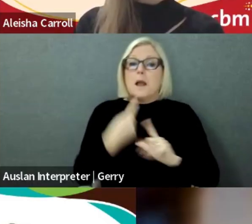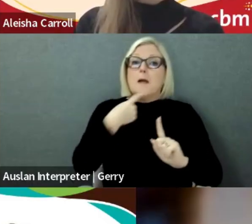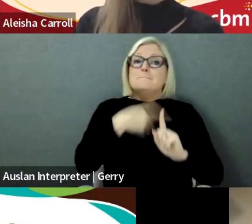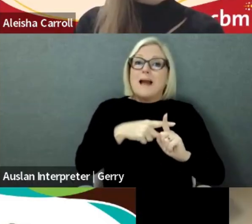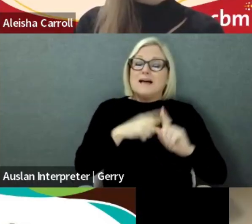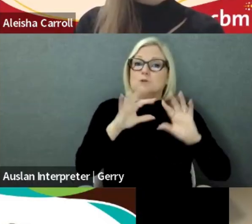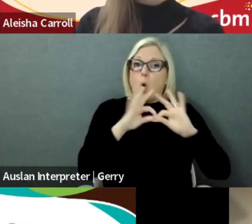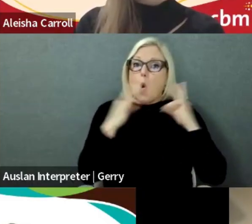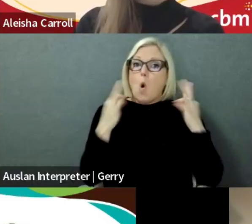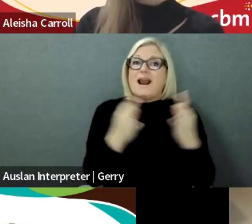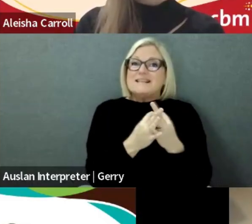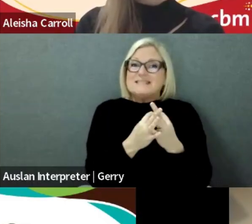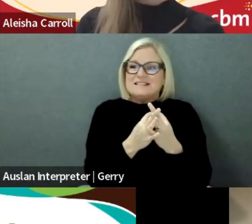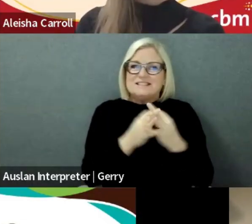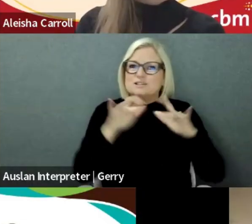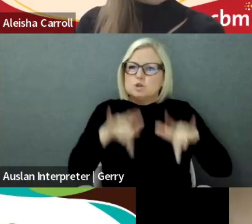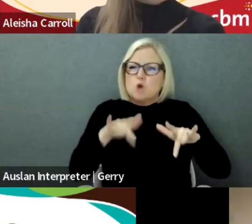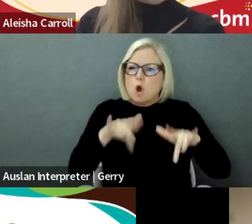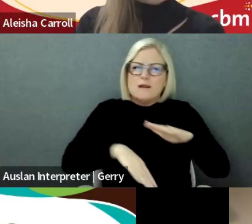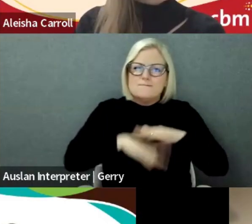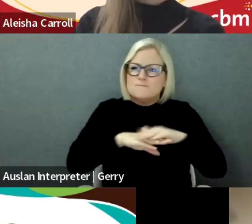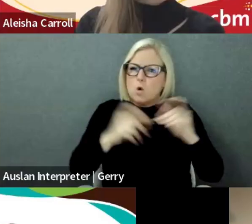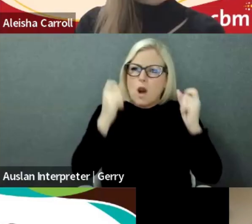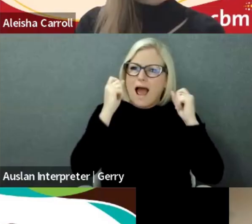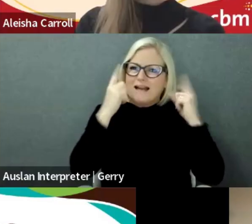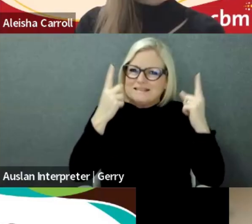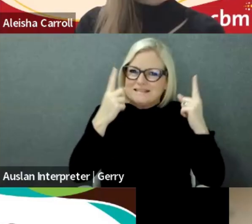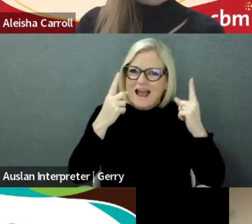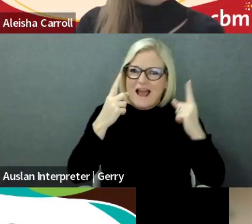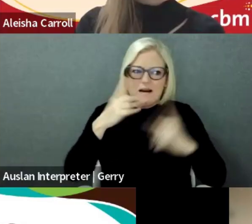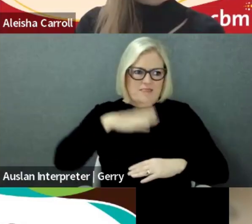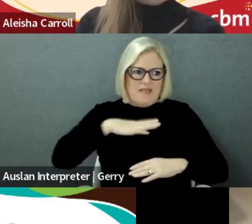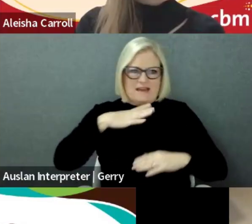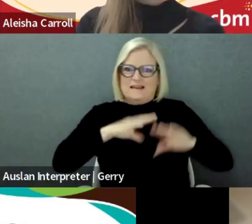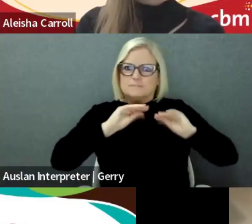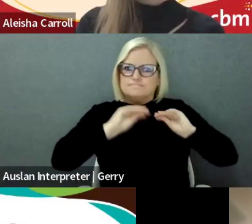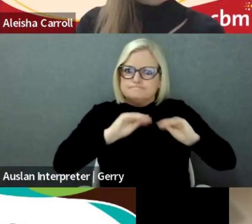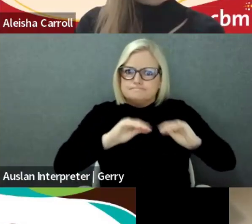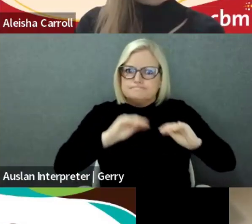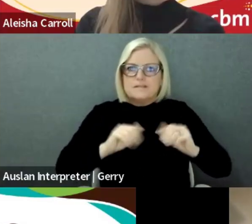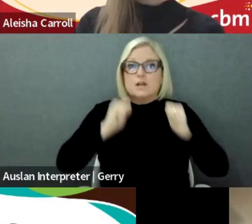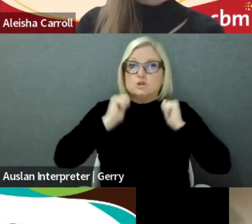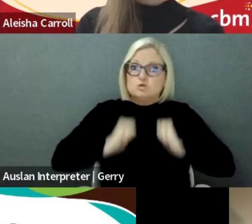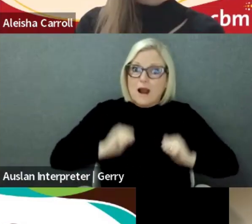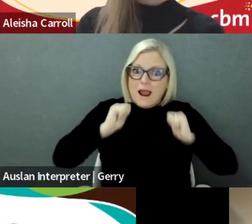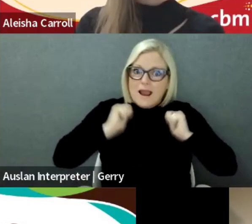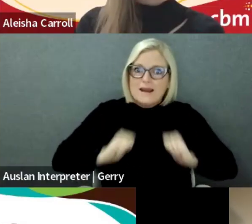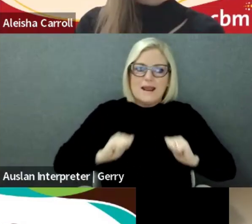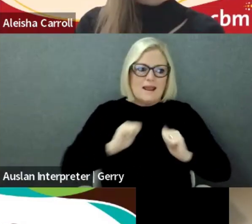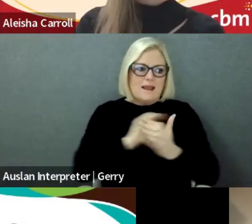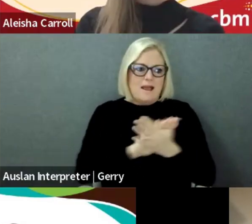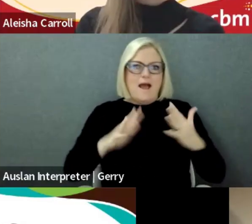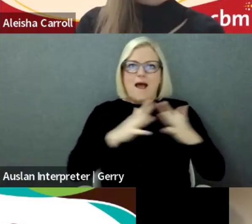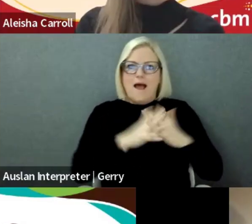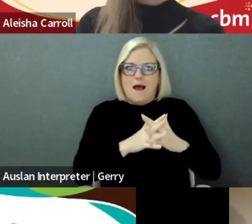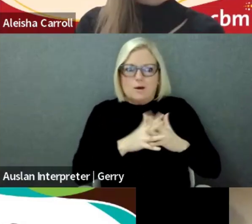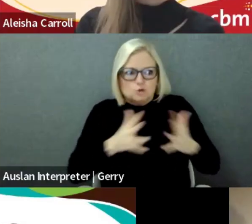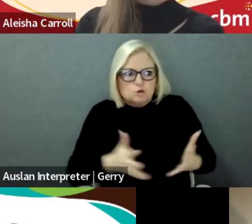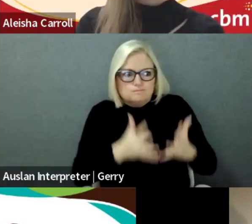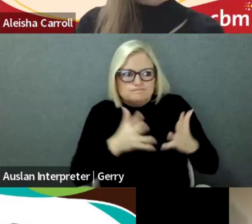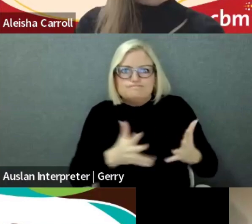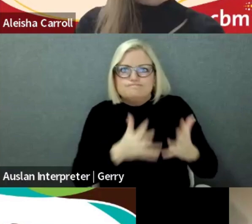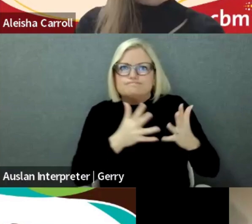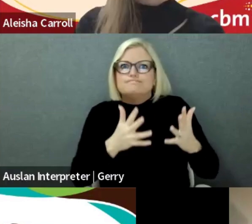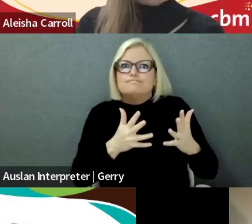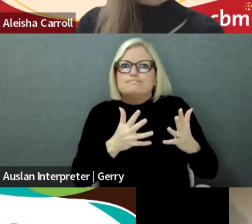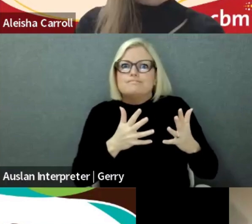own understanding and capacity. When OPDs clearly understand the CRPD and how rights apply in everyday situation, they